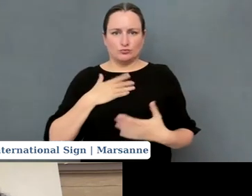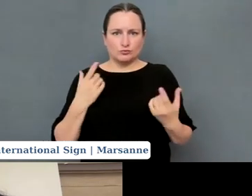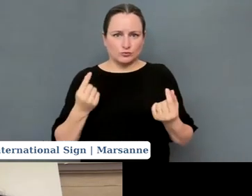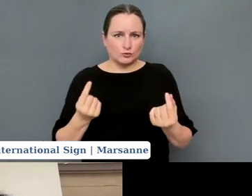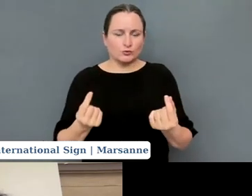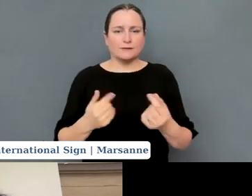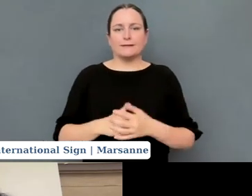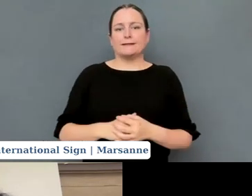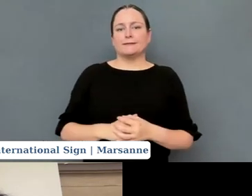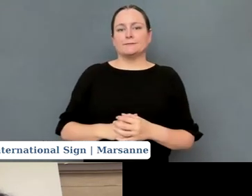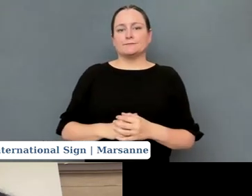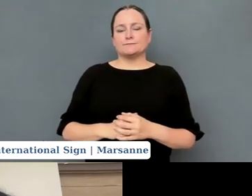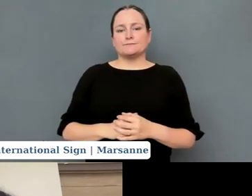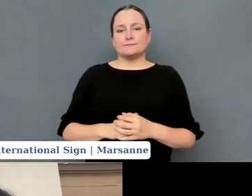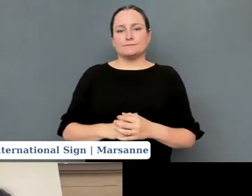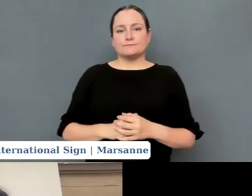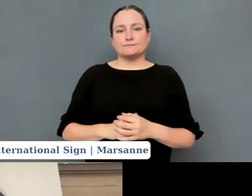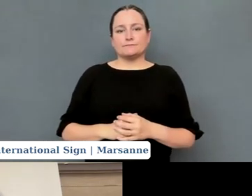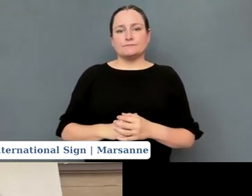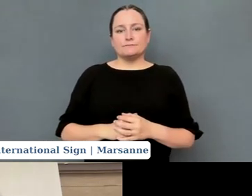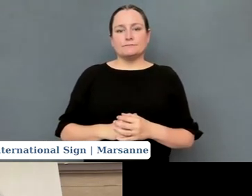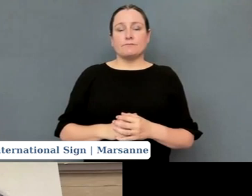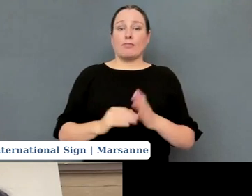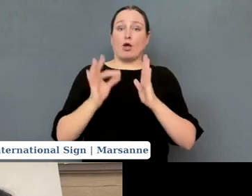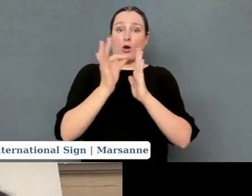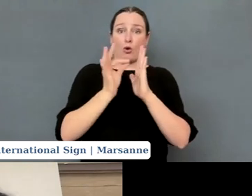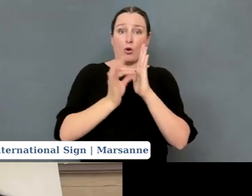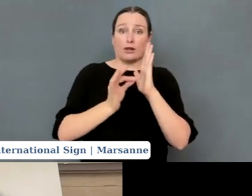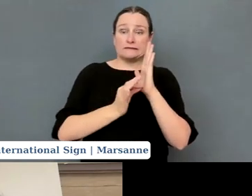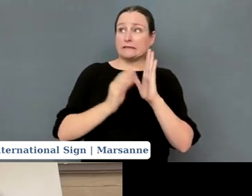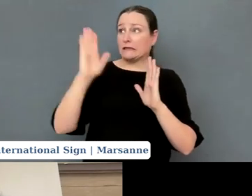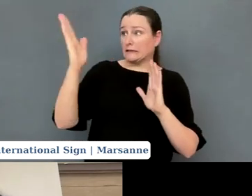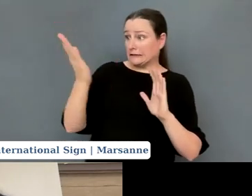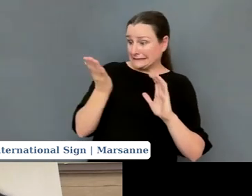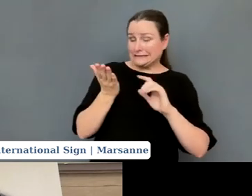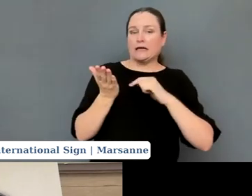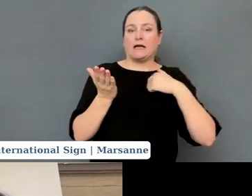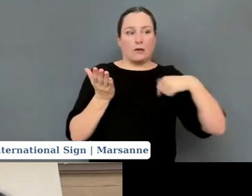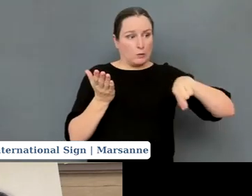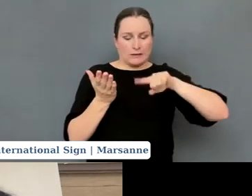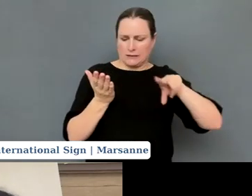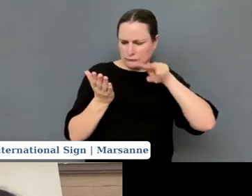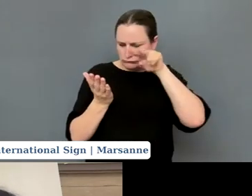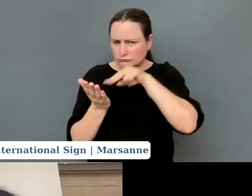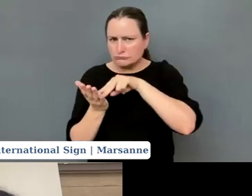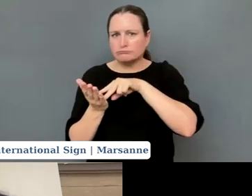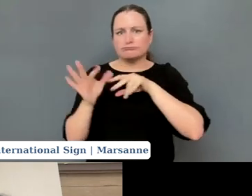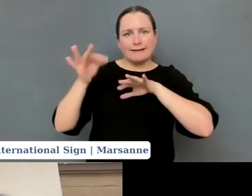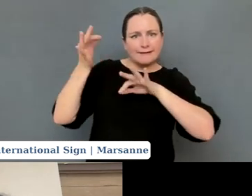policy options like policy brief that analyze on gender